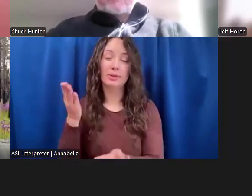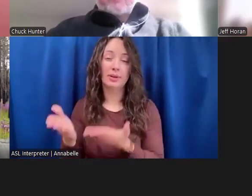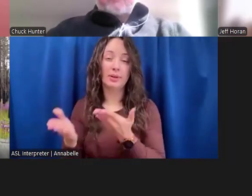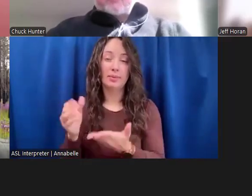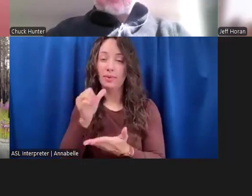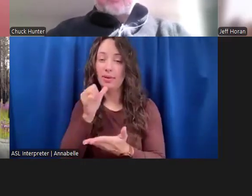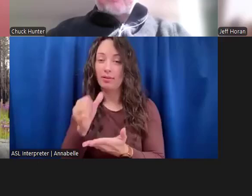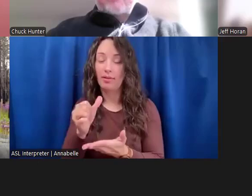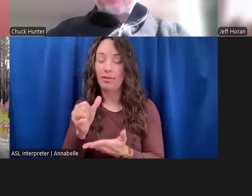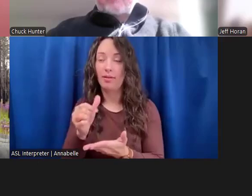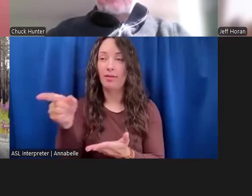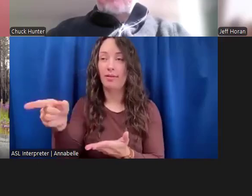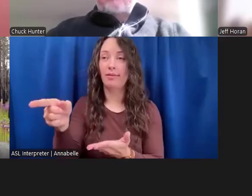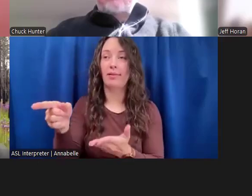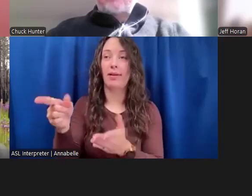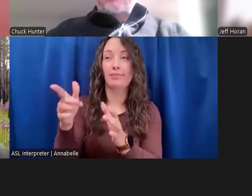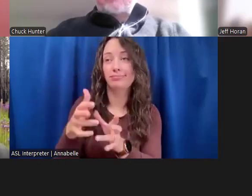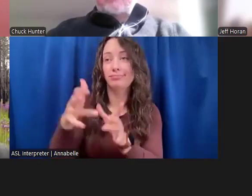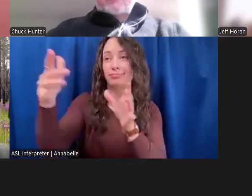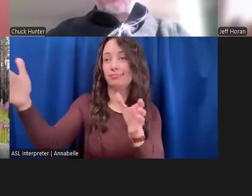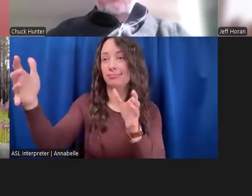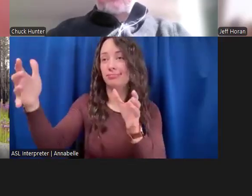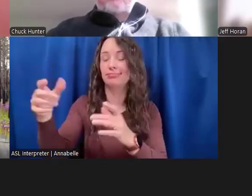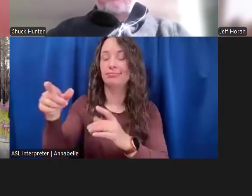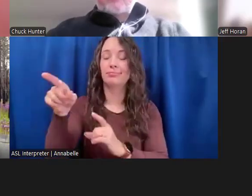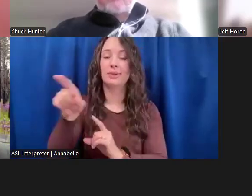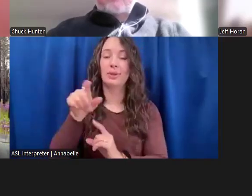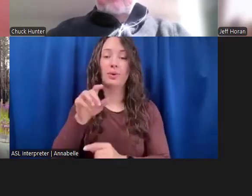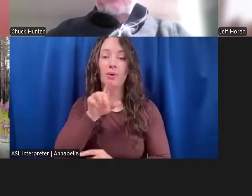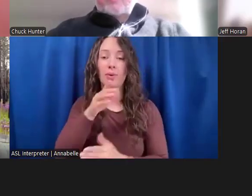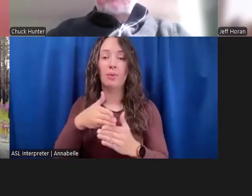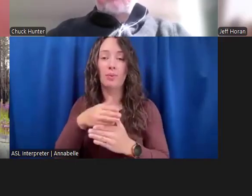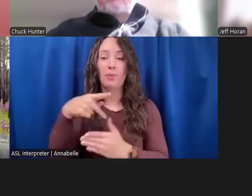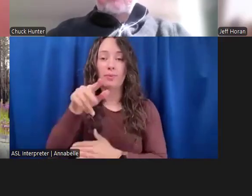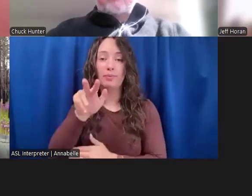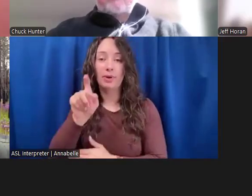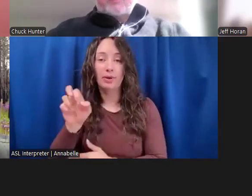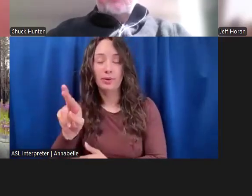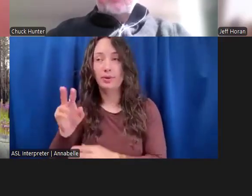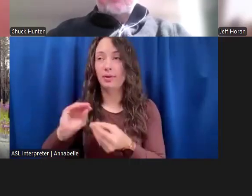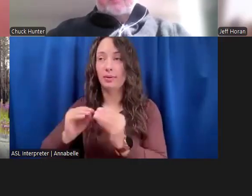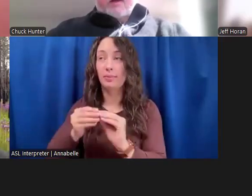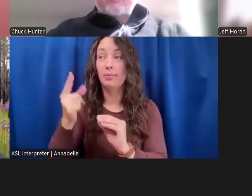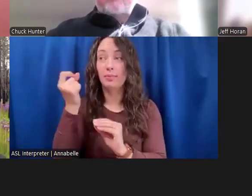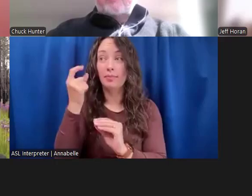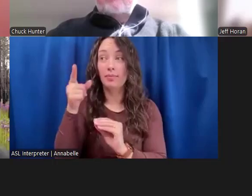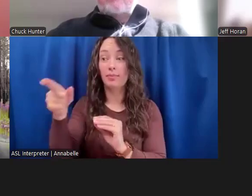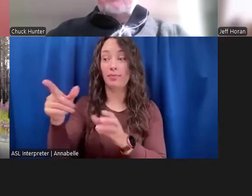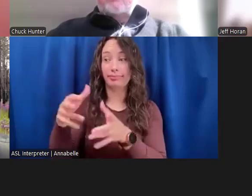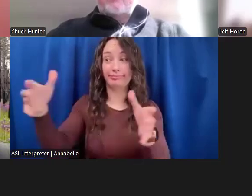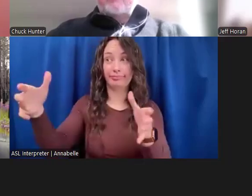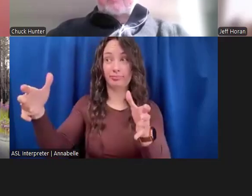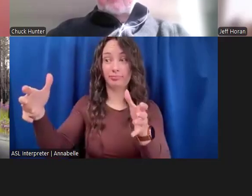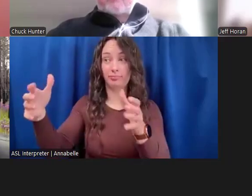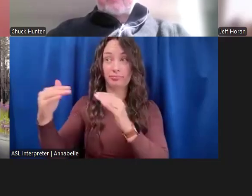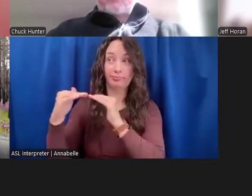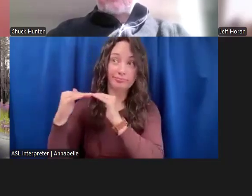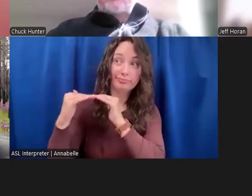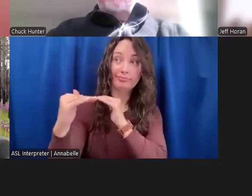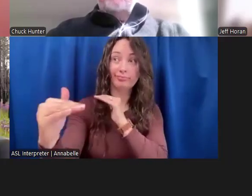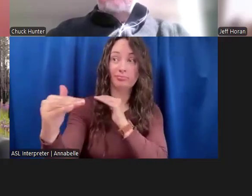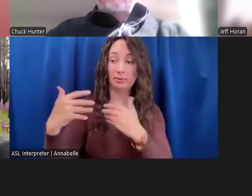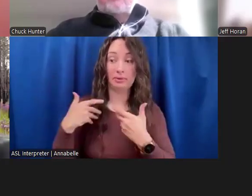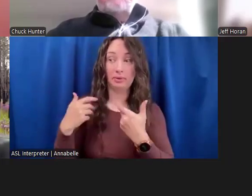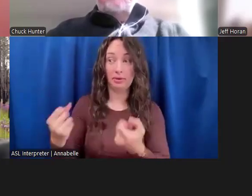red-cockaded woodpecker numbers. It may be once they're stable, making sure you're healthy populations, but putting